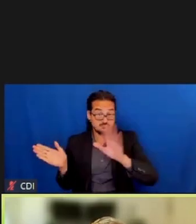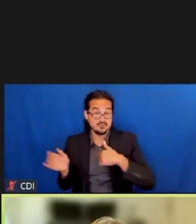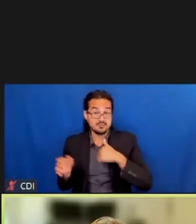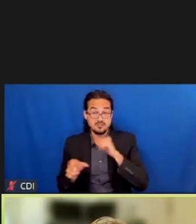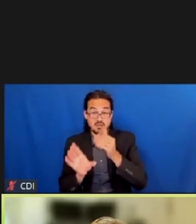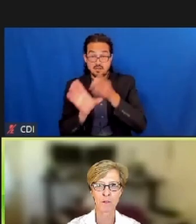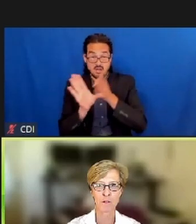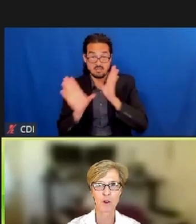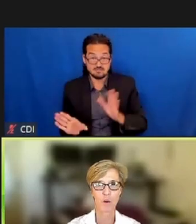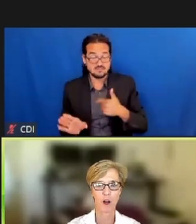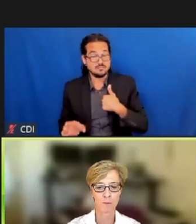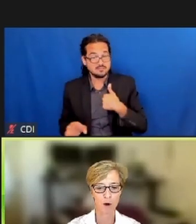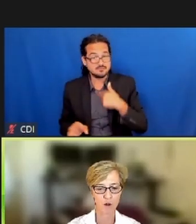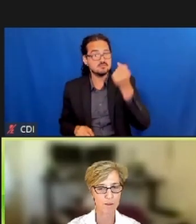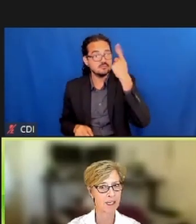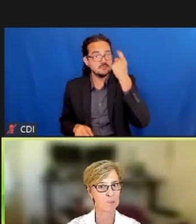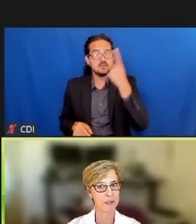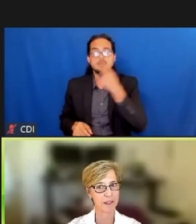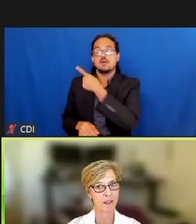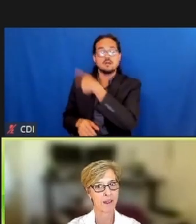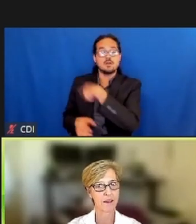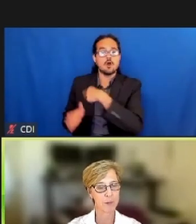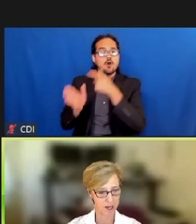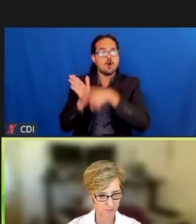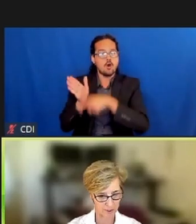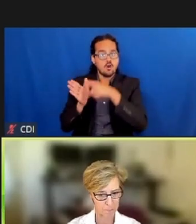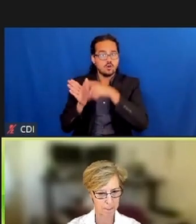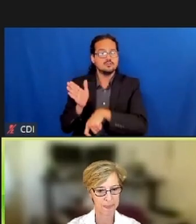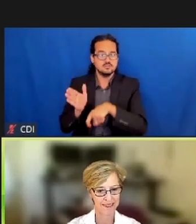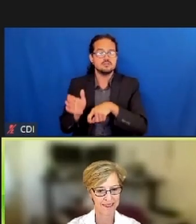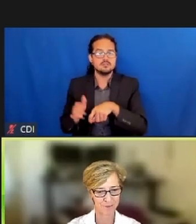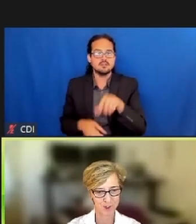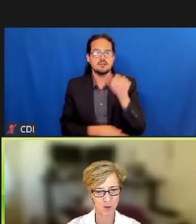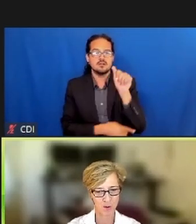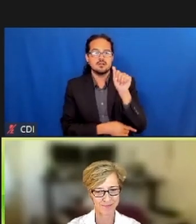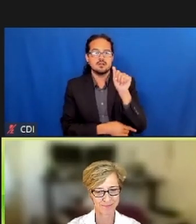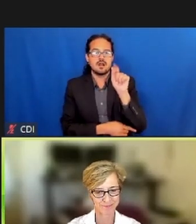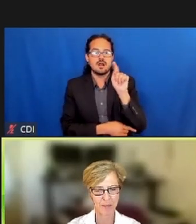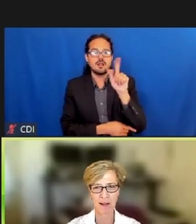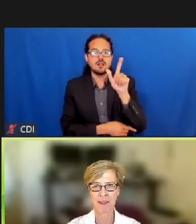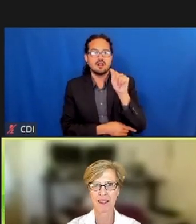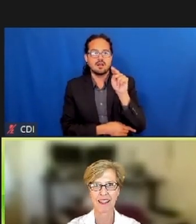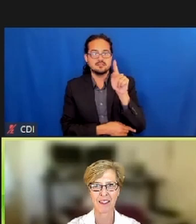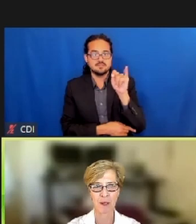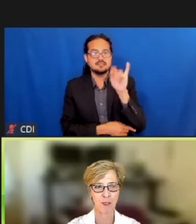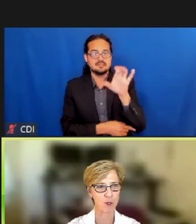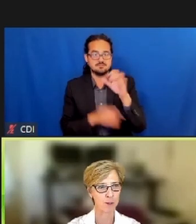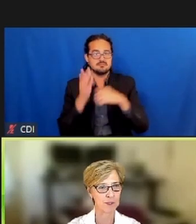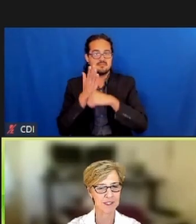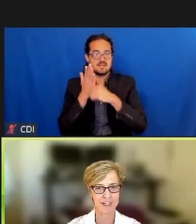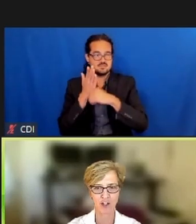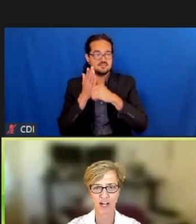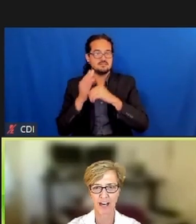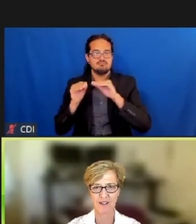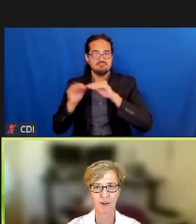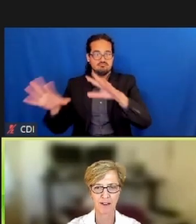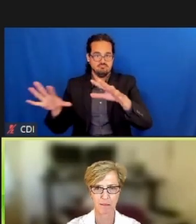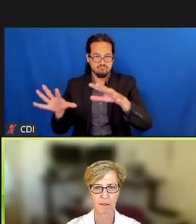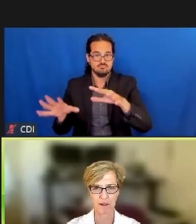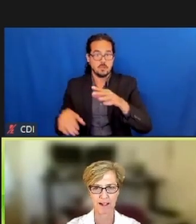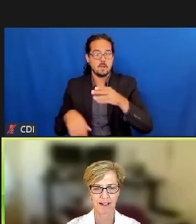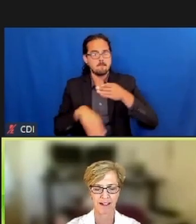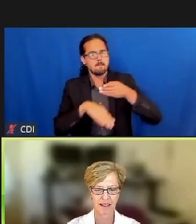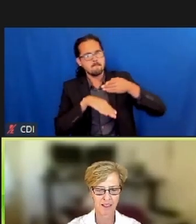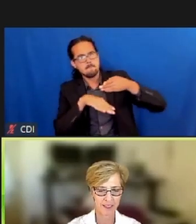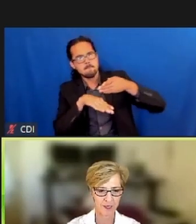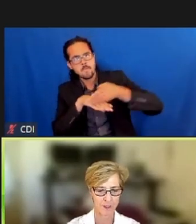put out over the last month or so on post-pandemic recovery. And that first one, and maybe Lainey, maybe you could put these in the chat because I don't think